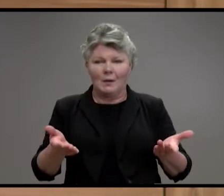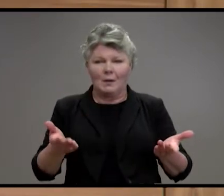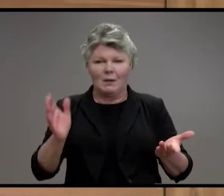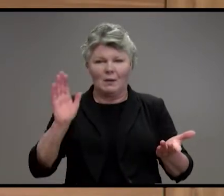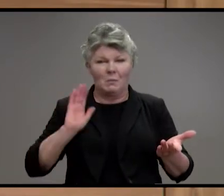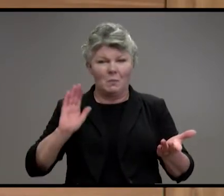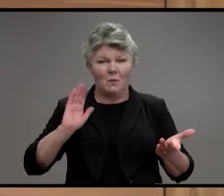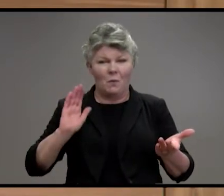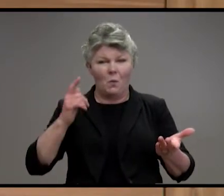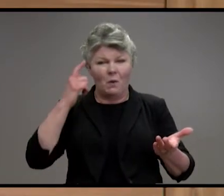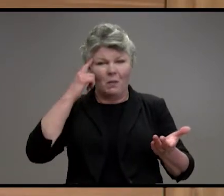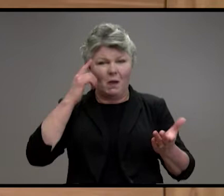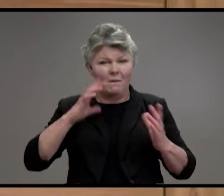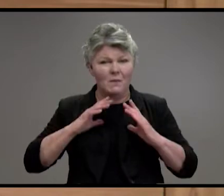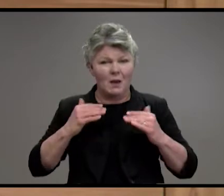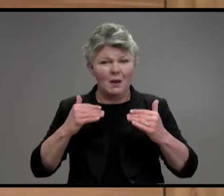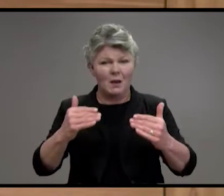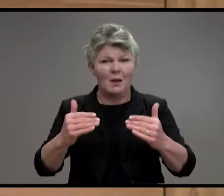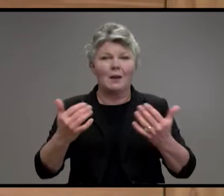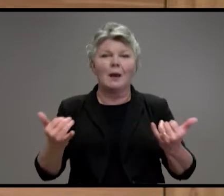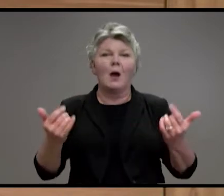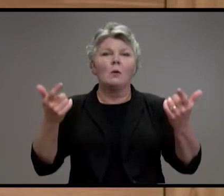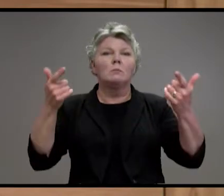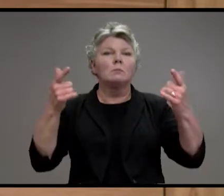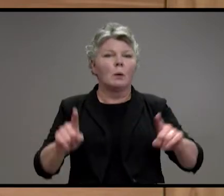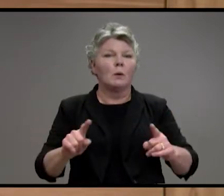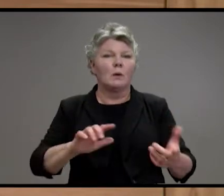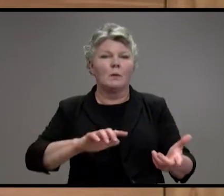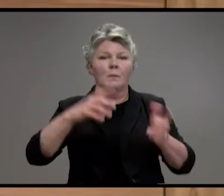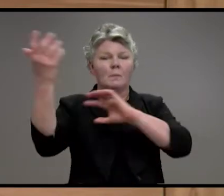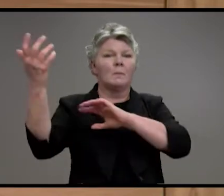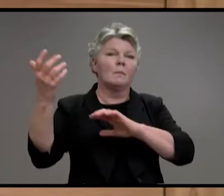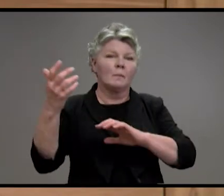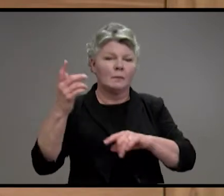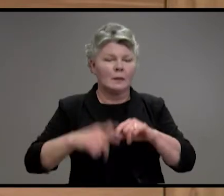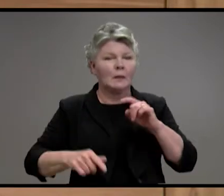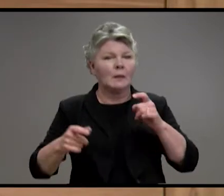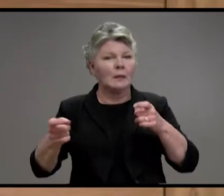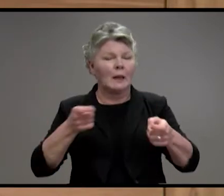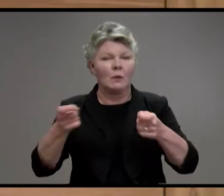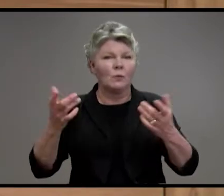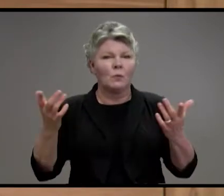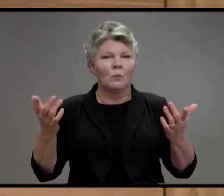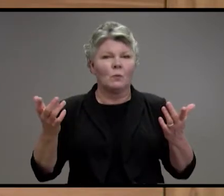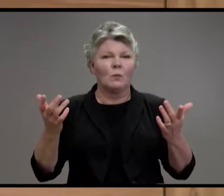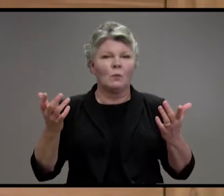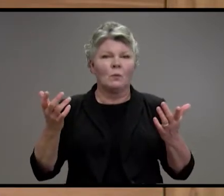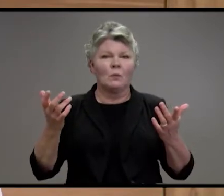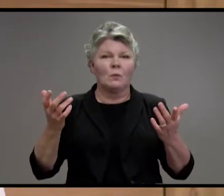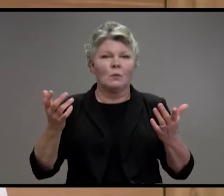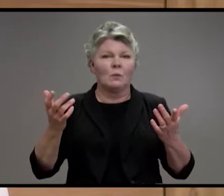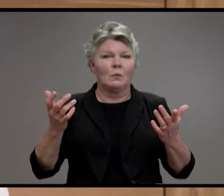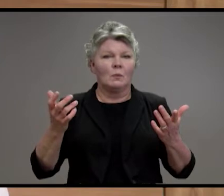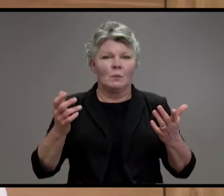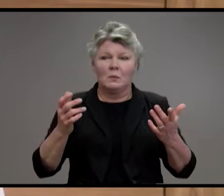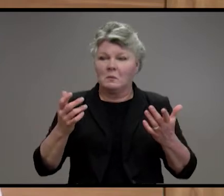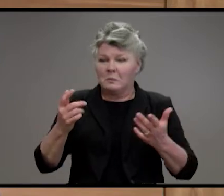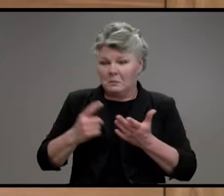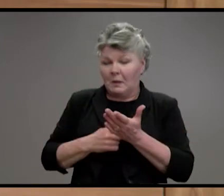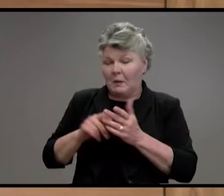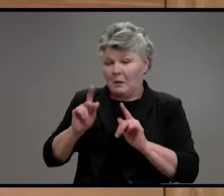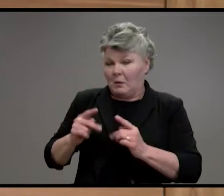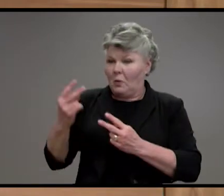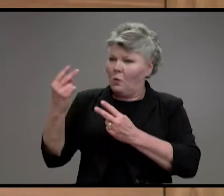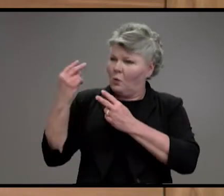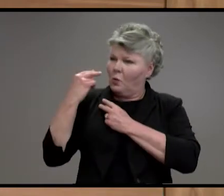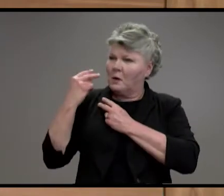occurred. What's worse, that ending often feels uncontrollable. While a person can sometimes look back